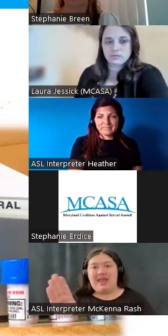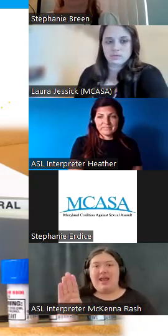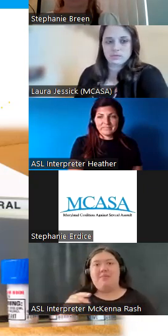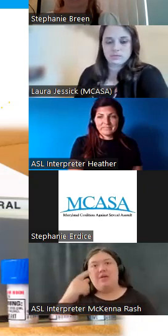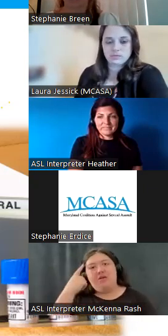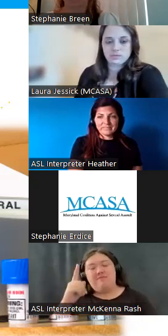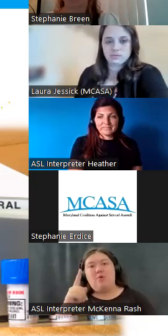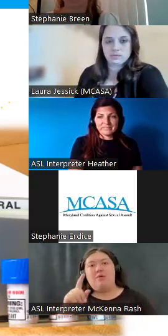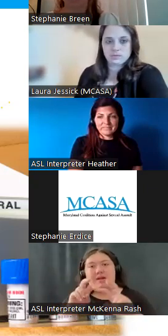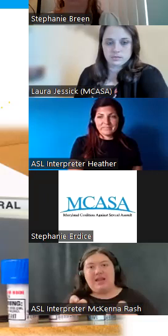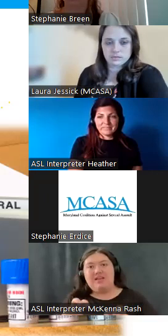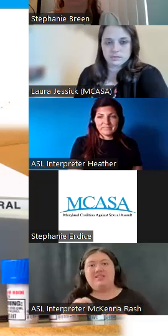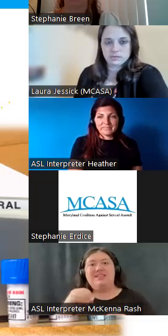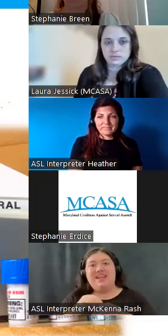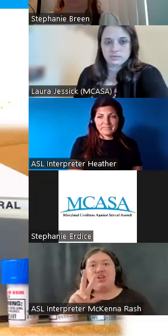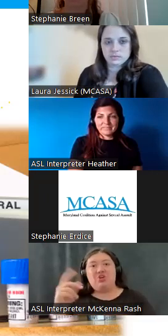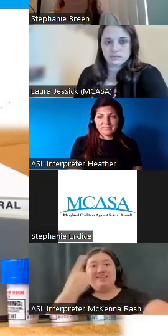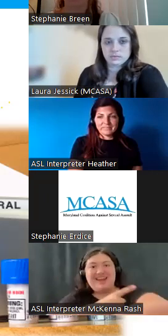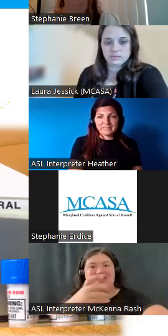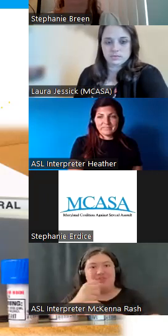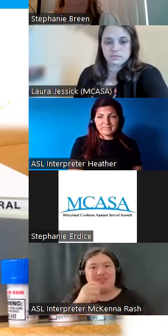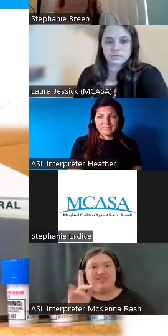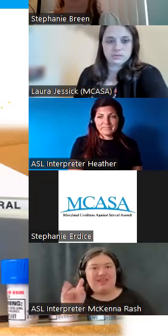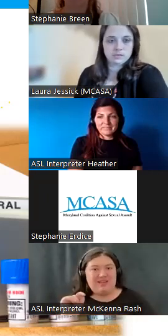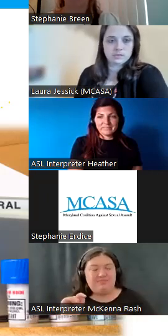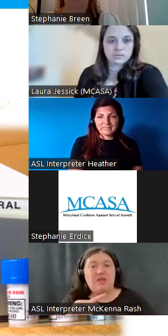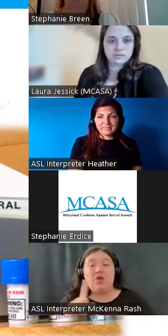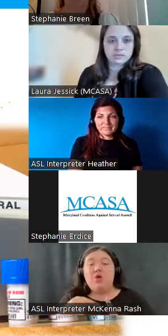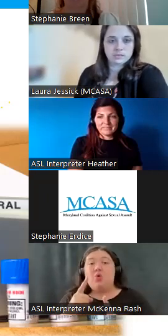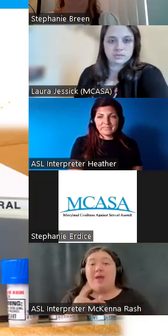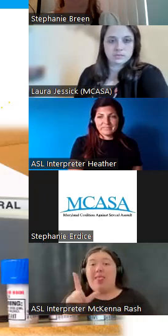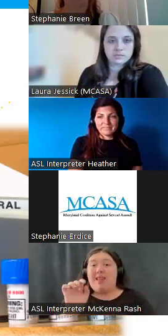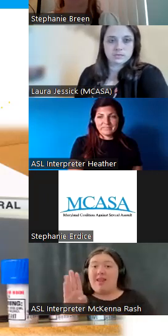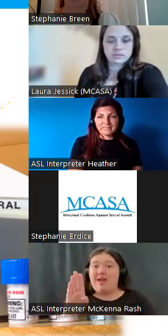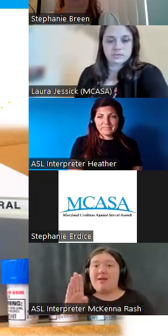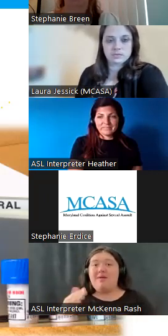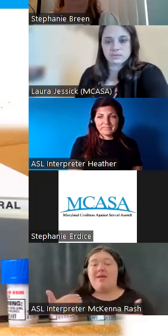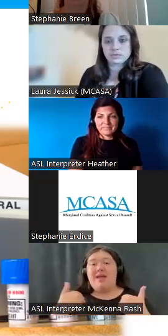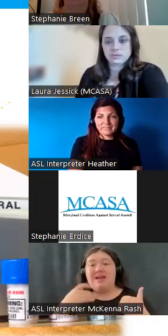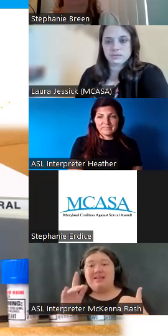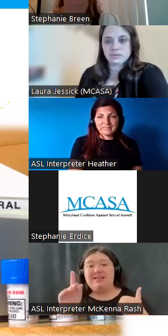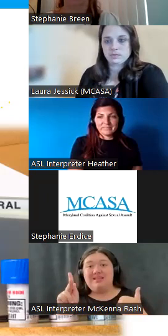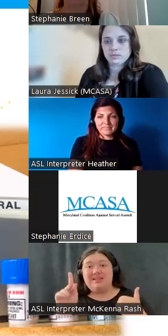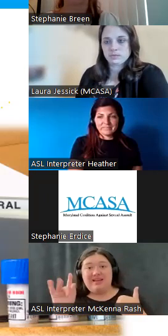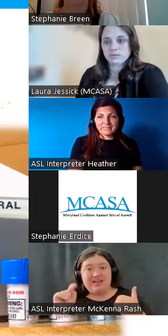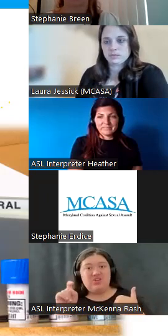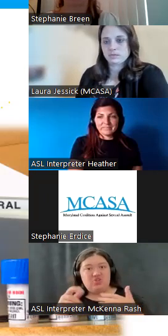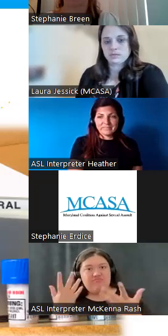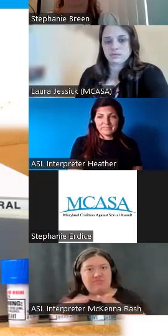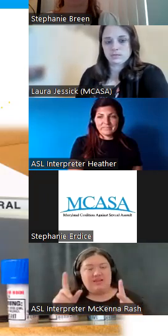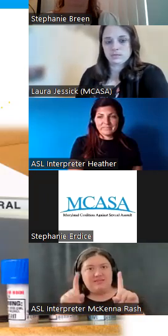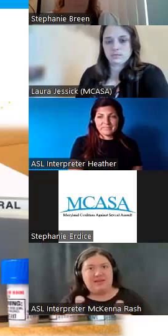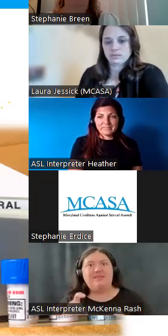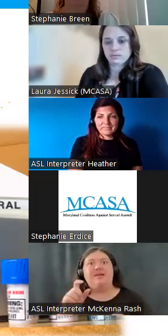days of receiving the kit. So once forensic labs have the kits, then they should try to complete testing in a